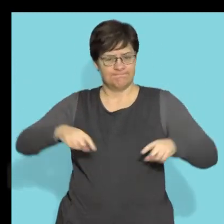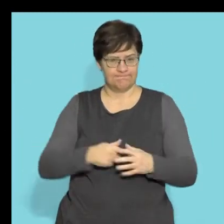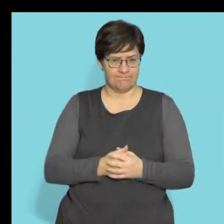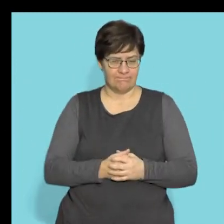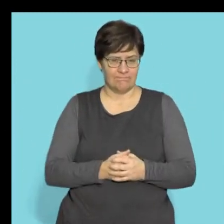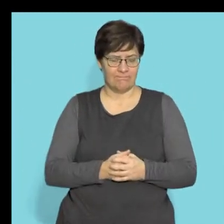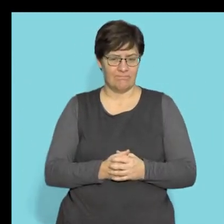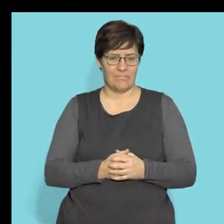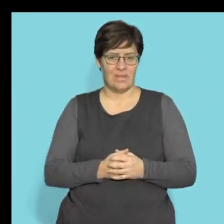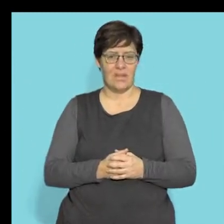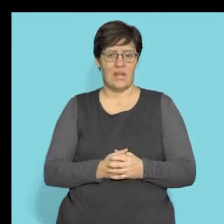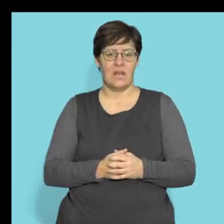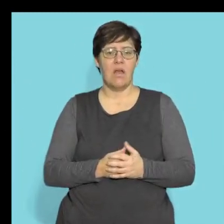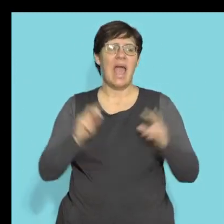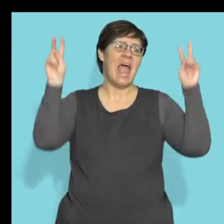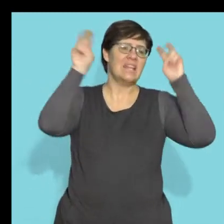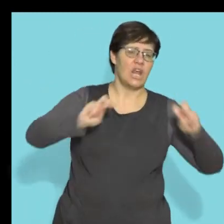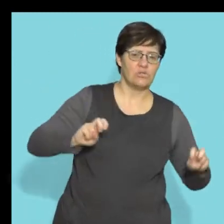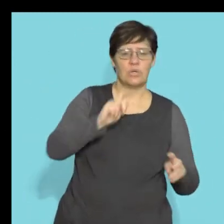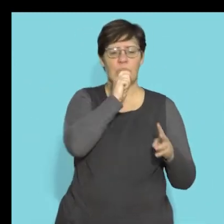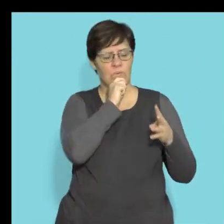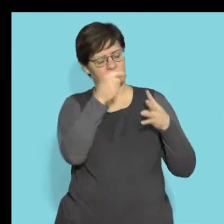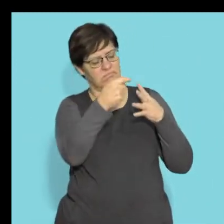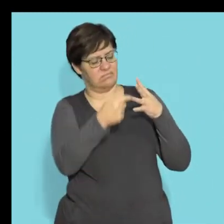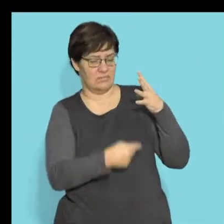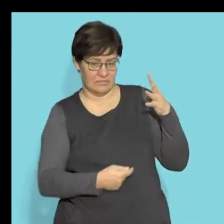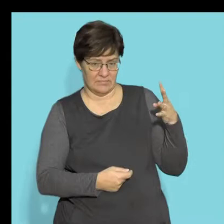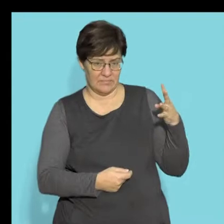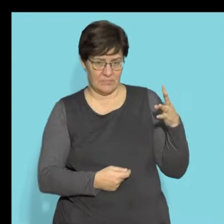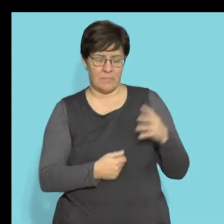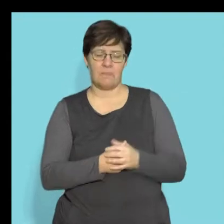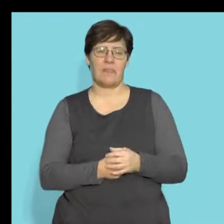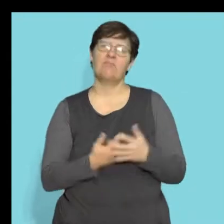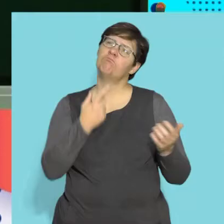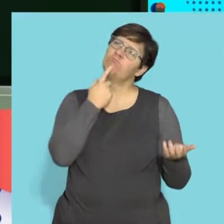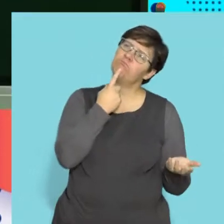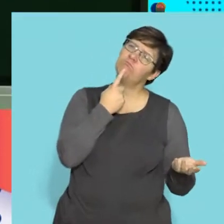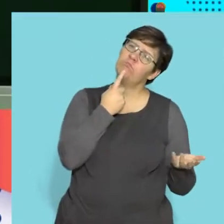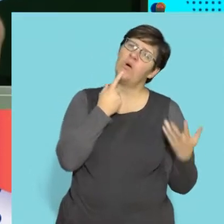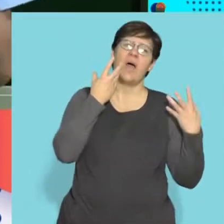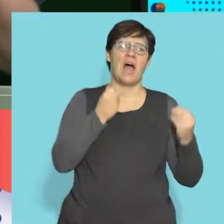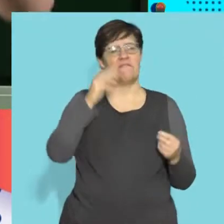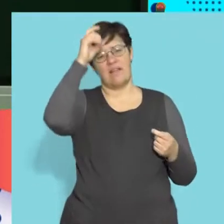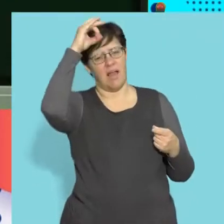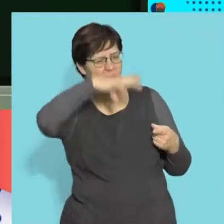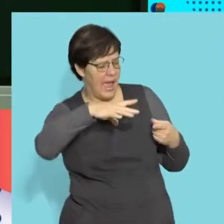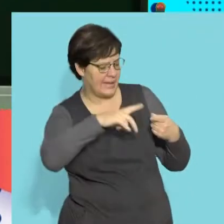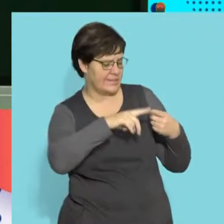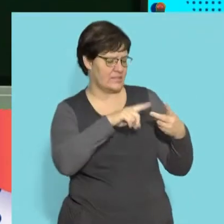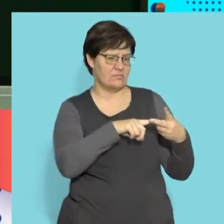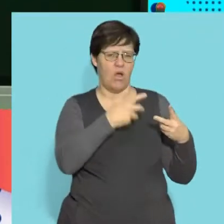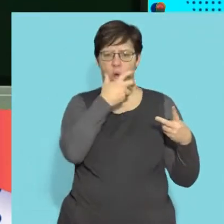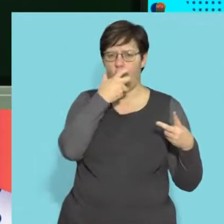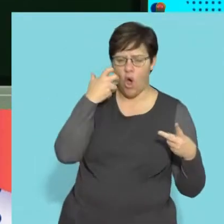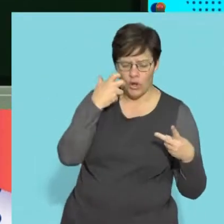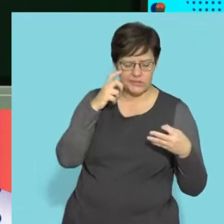ways that we use electricity. You could think about that and say, well, there's